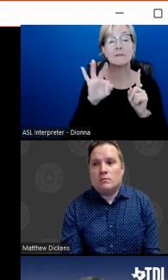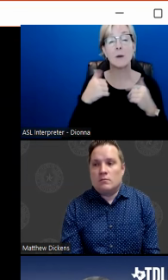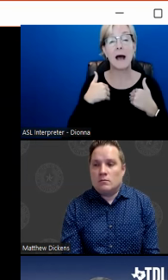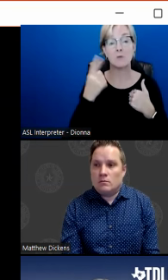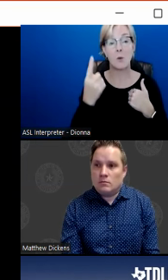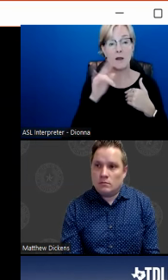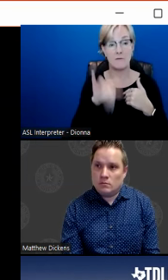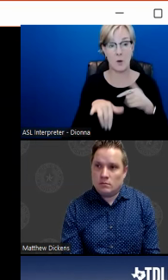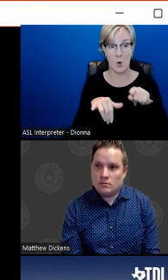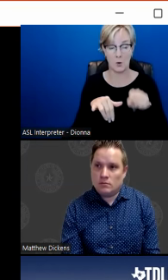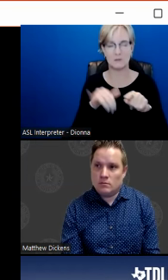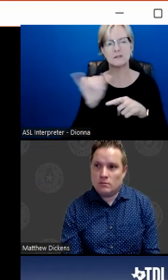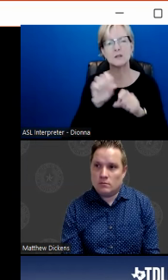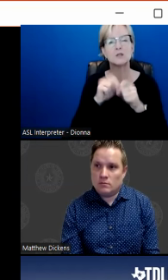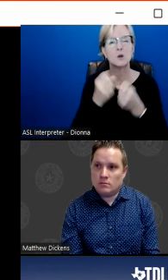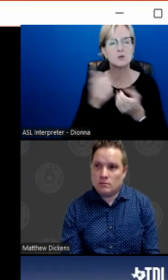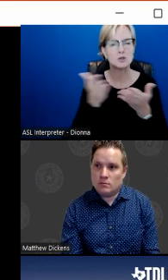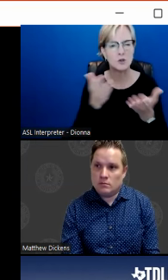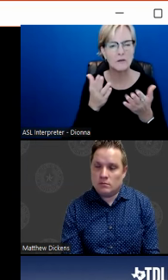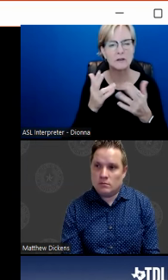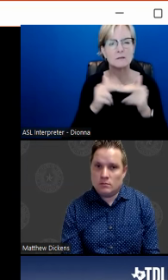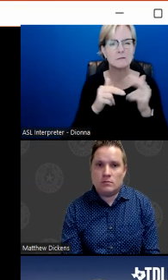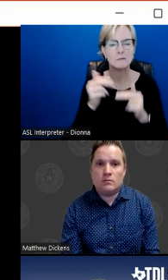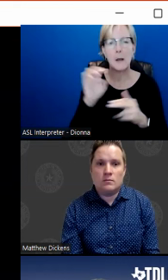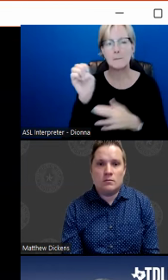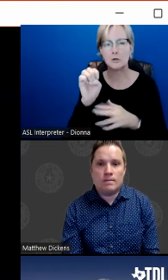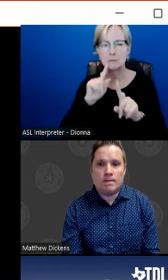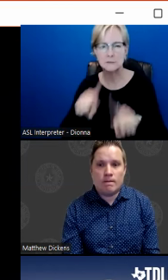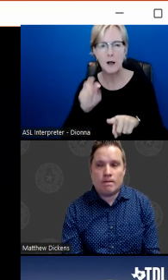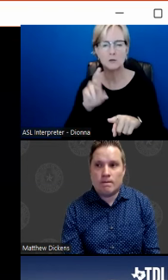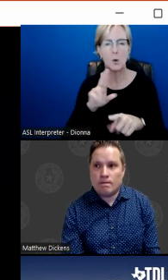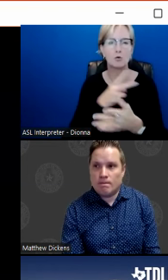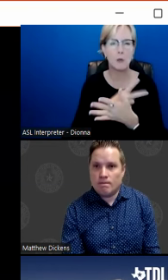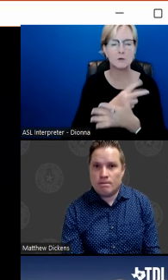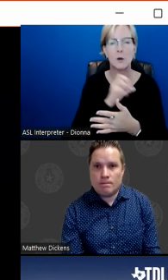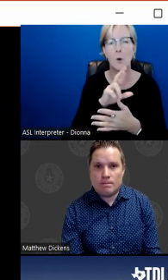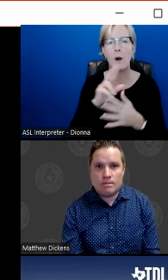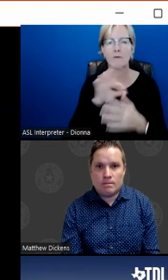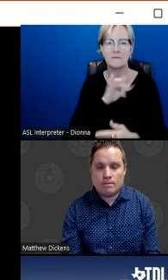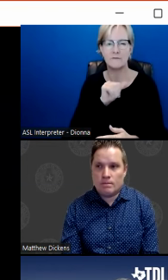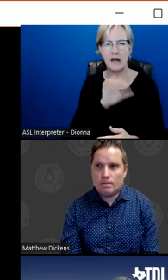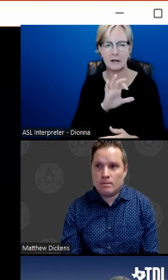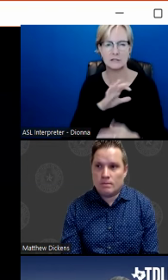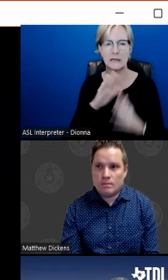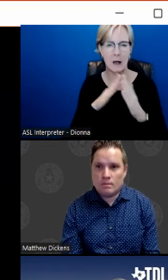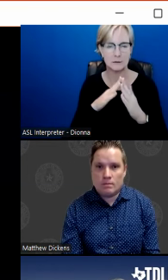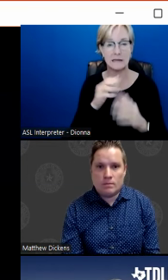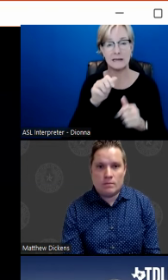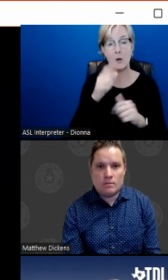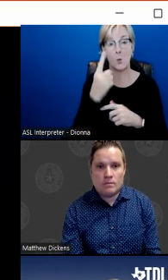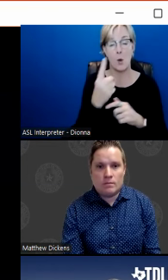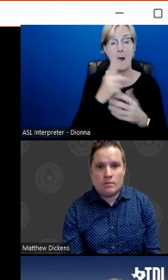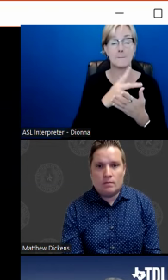subject facilities, the social service establishment, the emergency response or graduate or faculty housing, at least one parking space for each